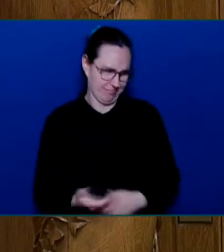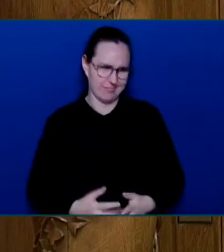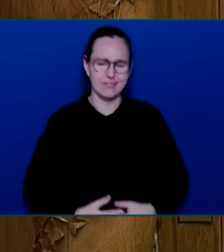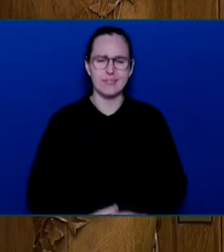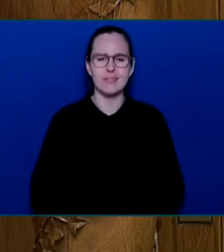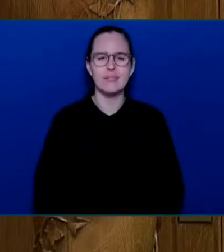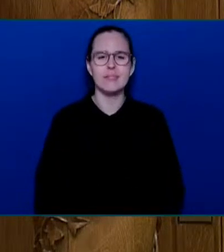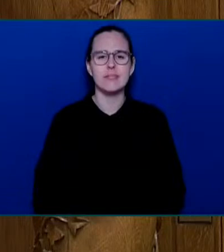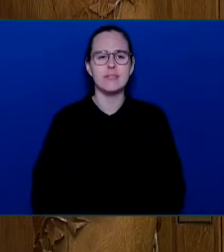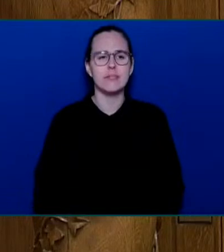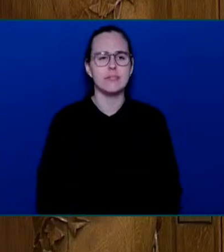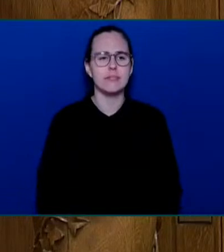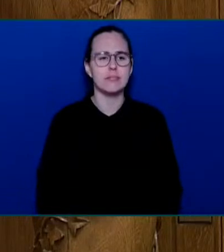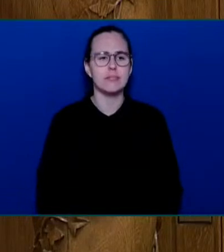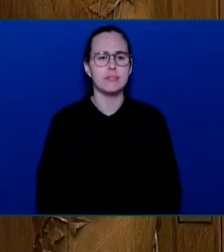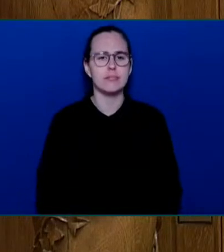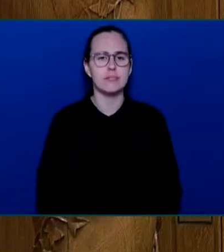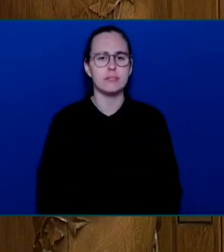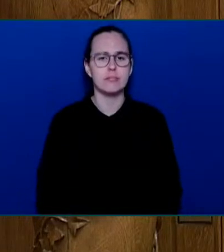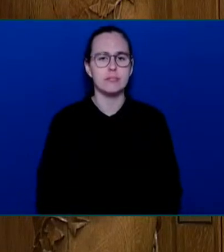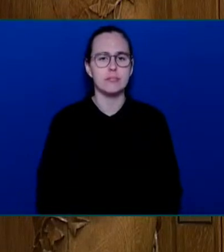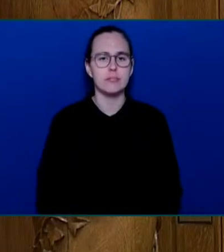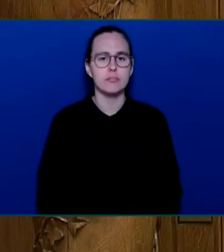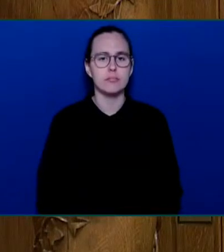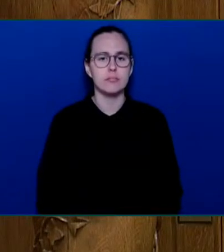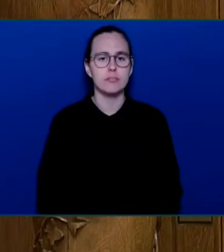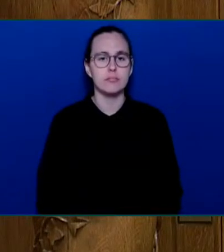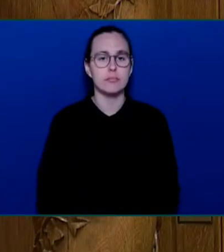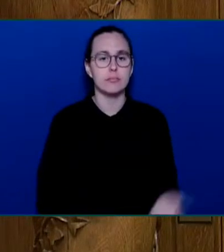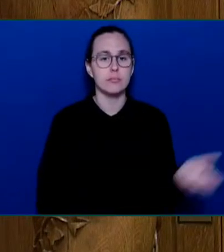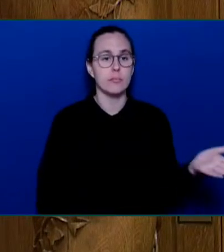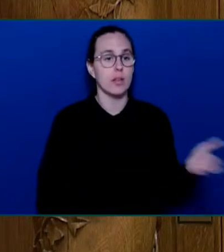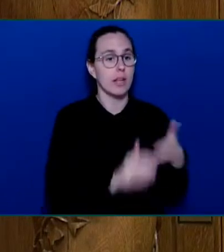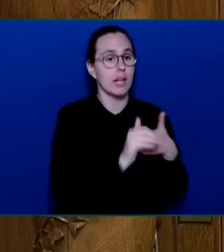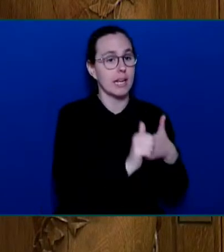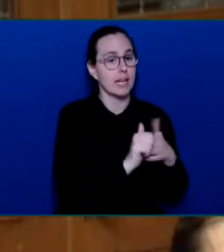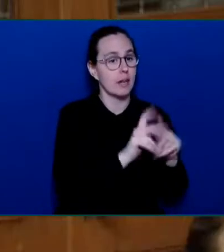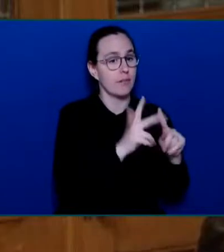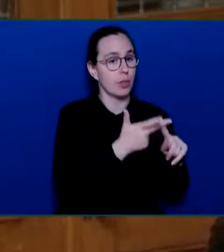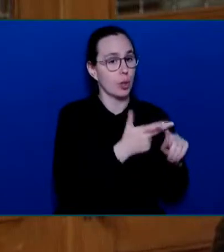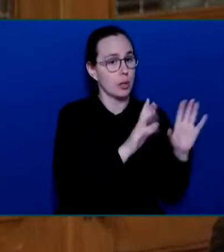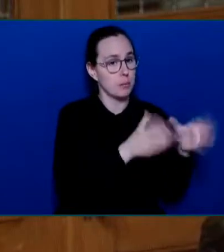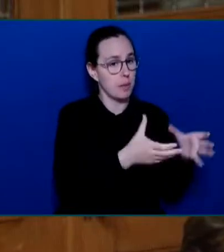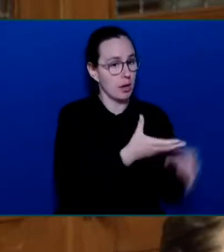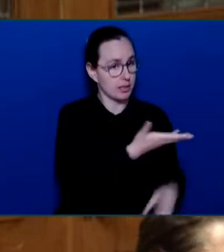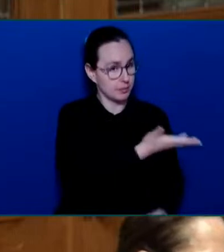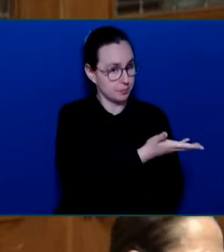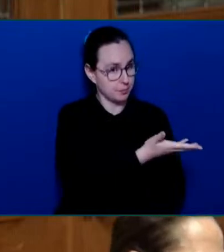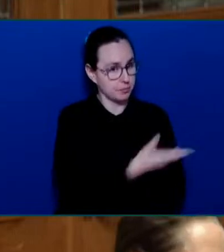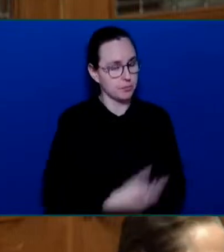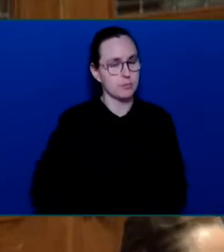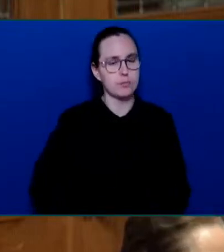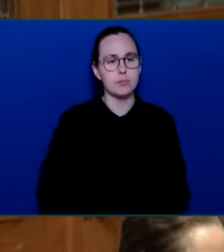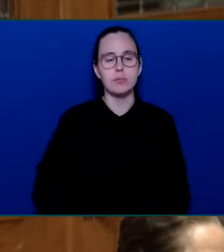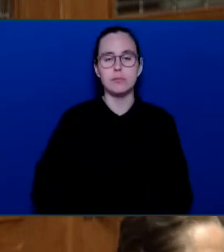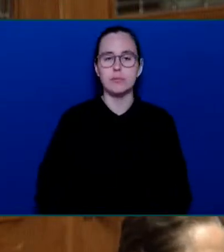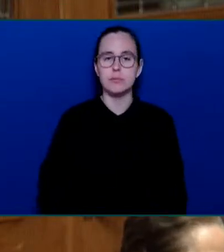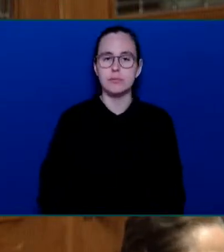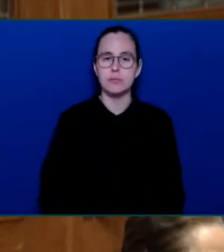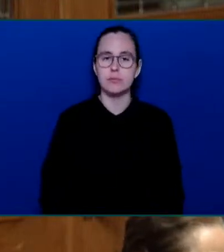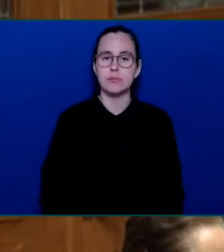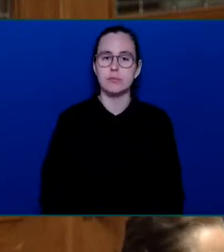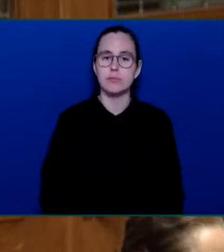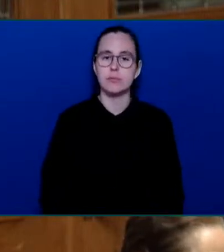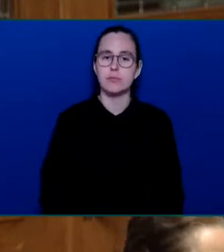Leader of the third party. Thank you, Honourable Speaker. If this House was serious about climate action, this government would take